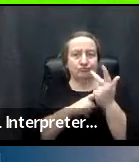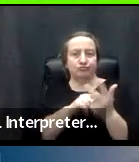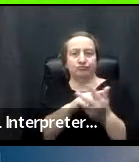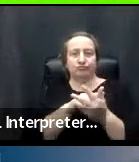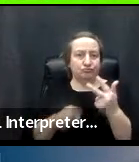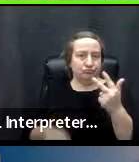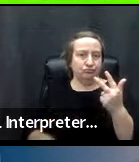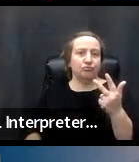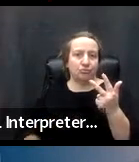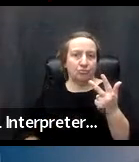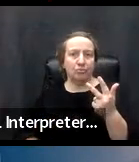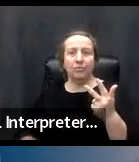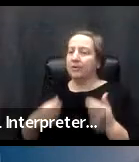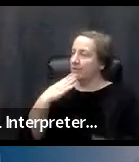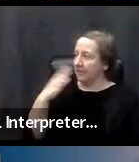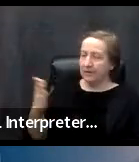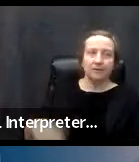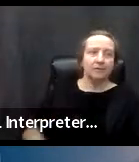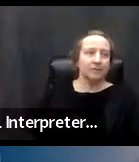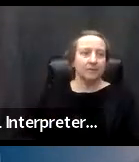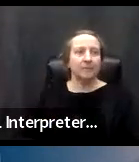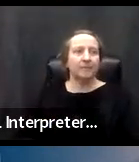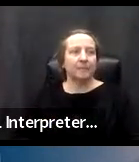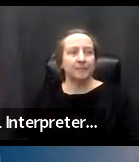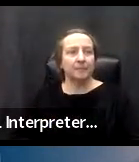of. Thank you.